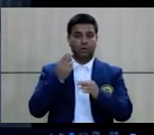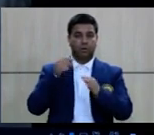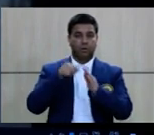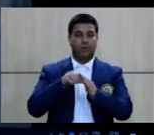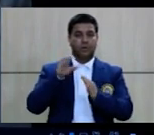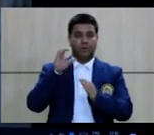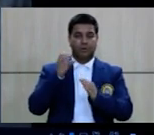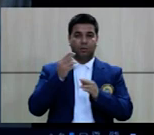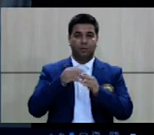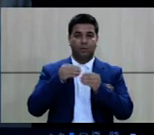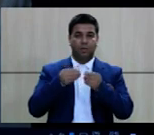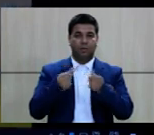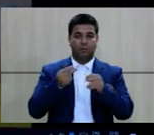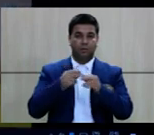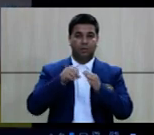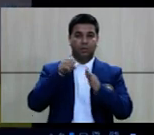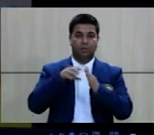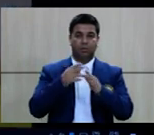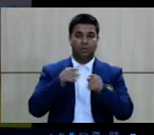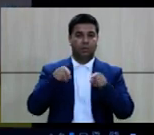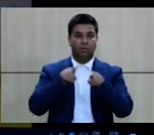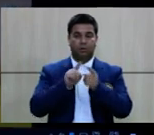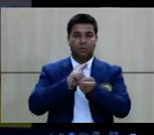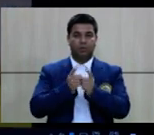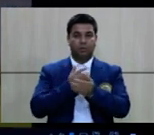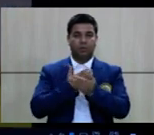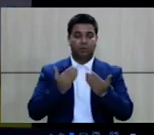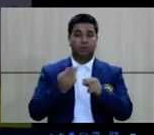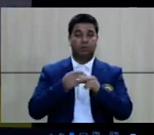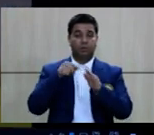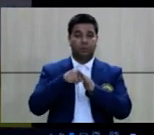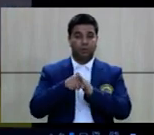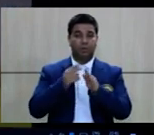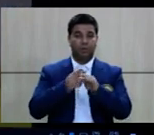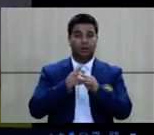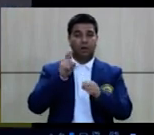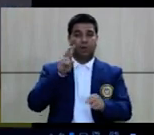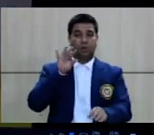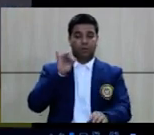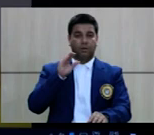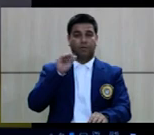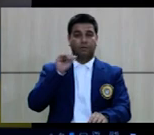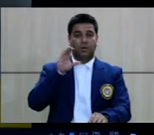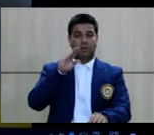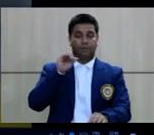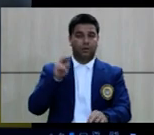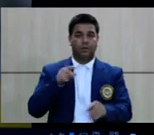kumush nitrat tuzi eritmasdan tomizamiz. Hech qanday o'zgarish kuzatilmadi. Demak, bu eritmada klorid va fosfat ionlari mavjud emas. Biz bu